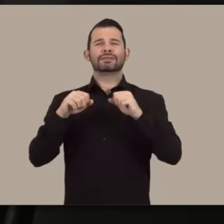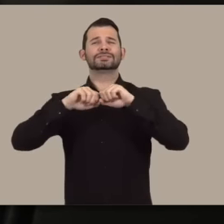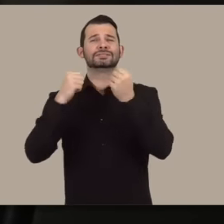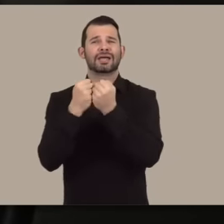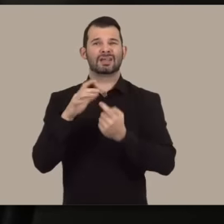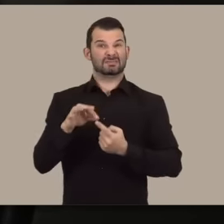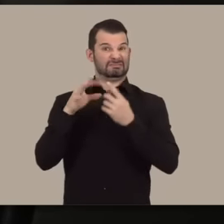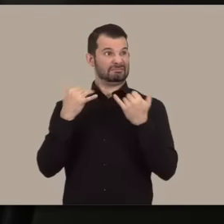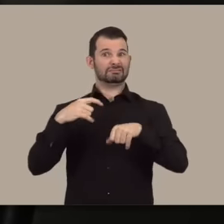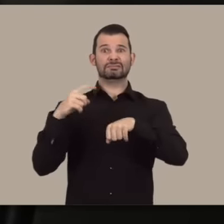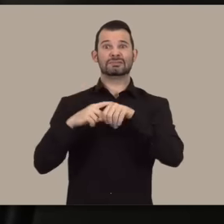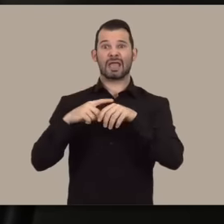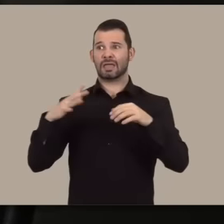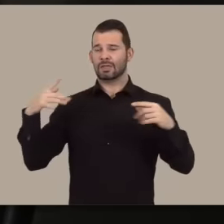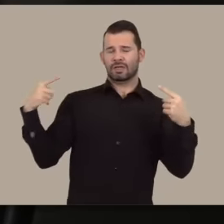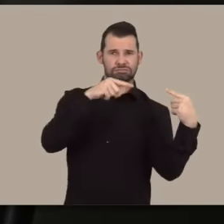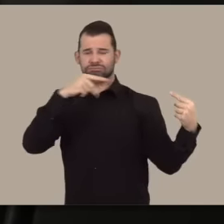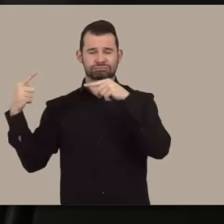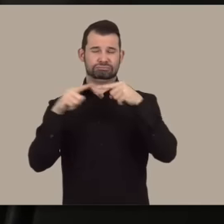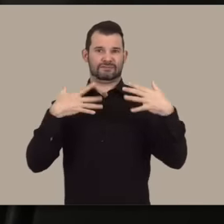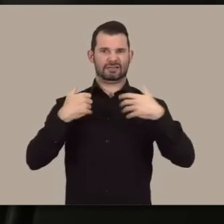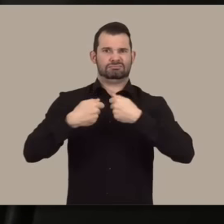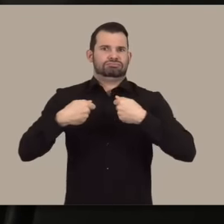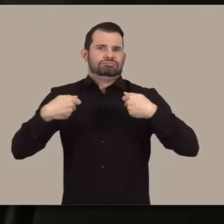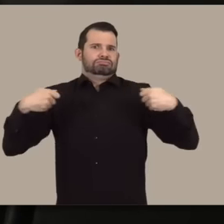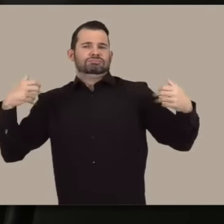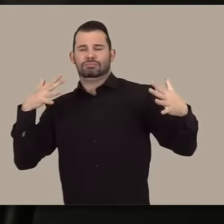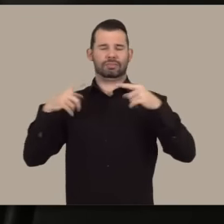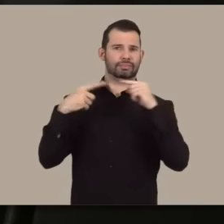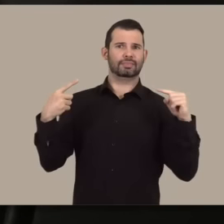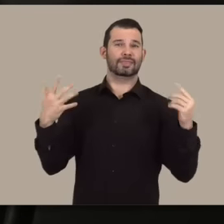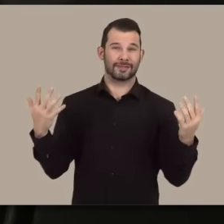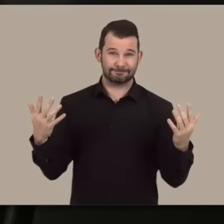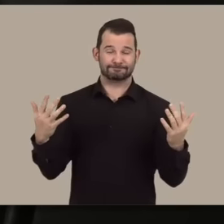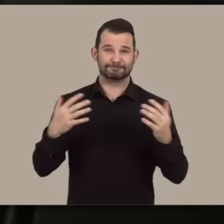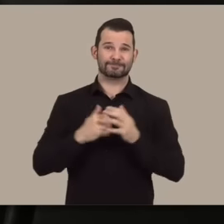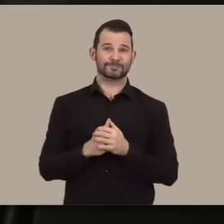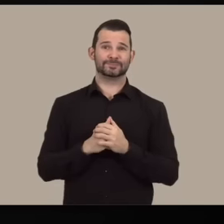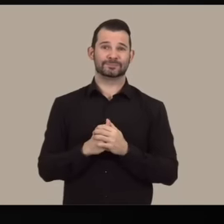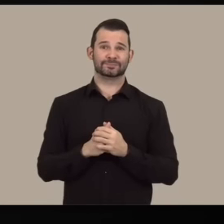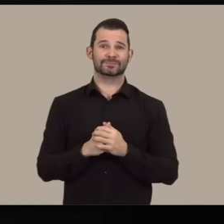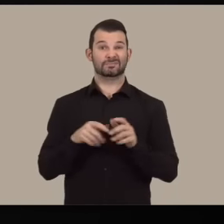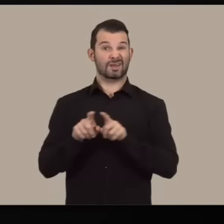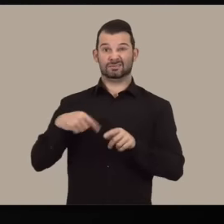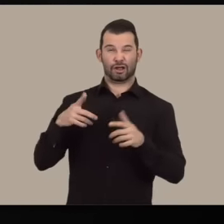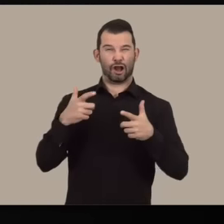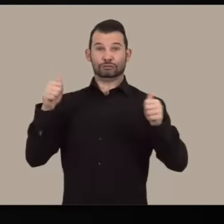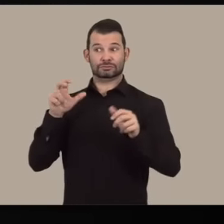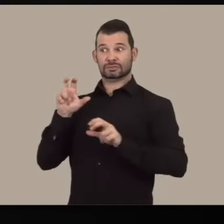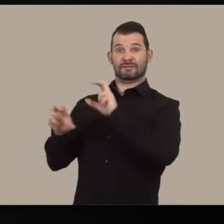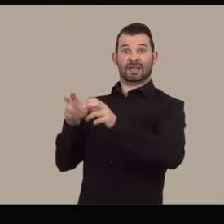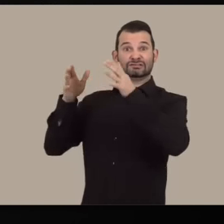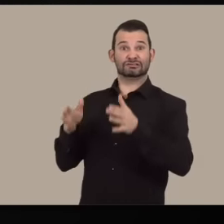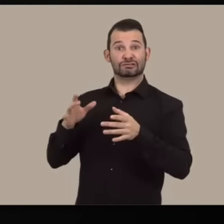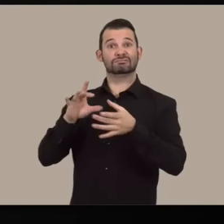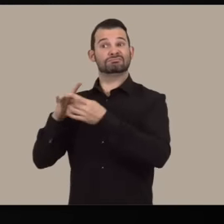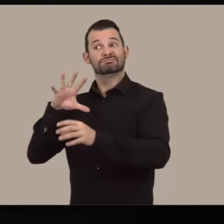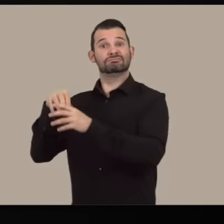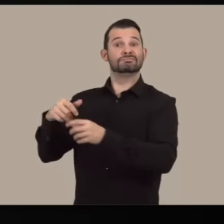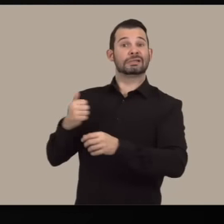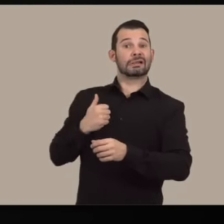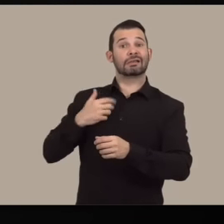a healthy society, especially at a time when polarizing forces can pull us apart. As the largest investor in Canadian